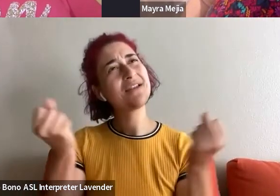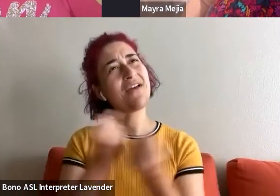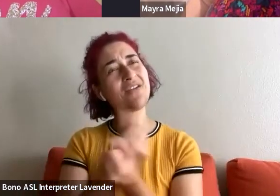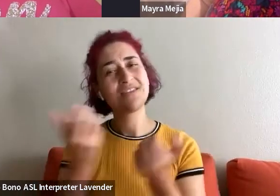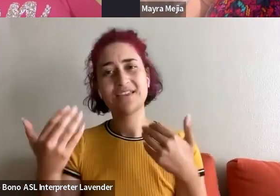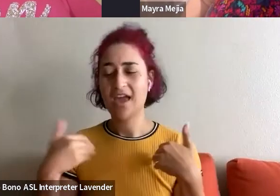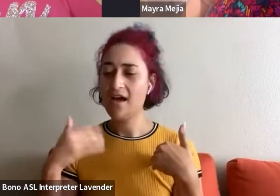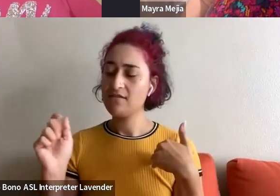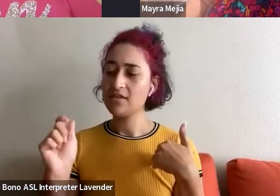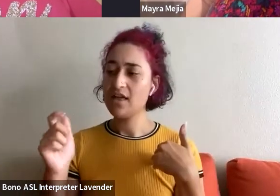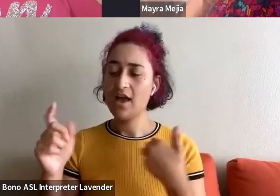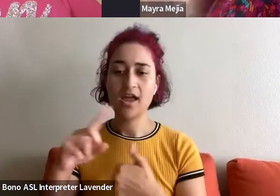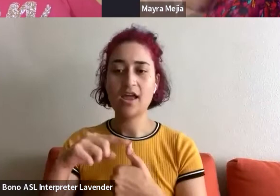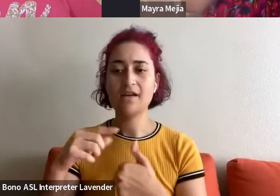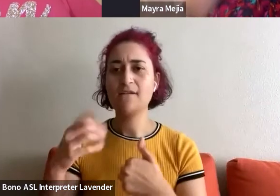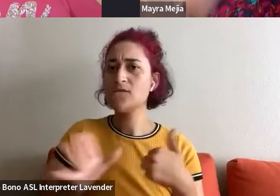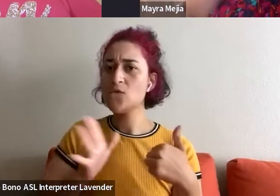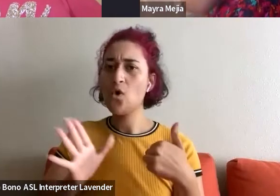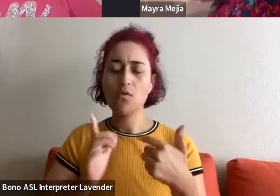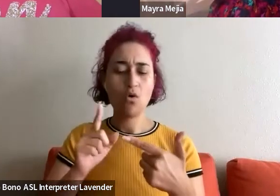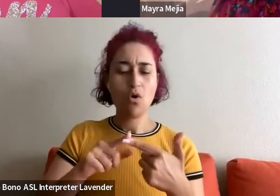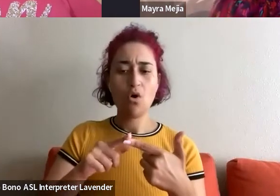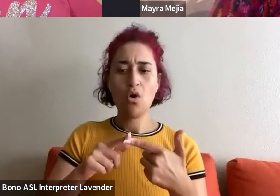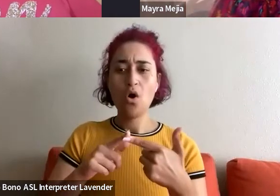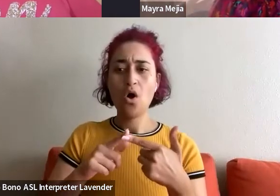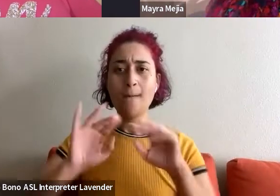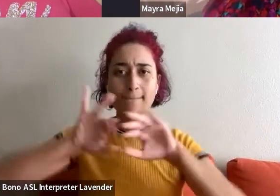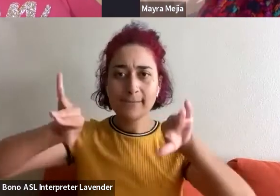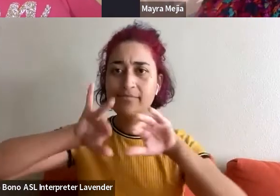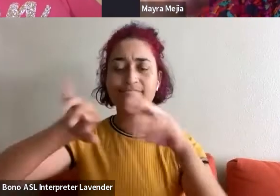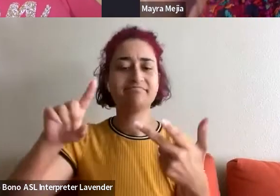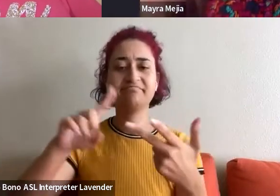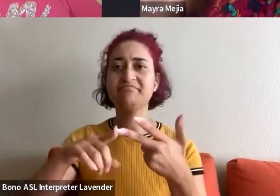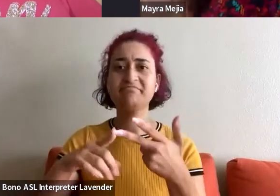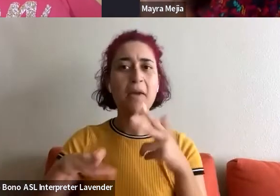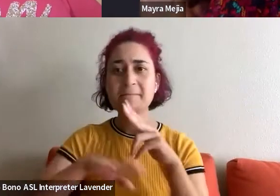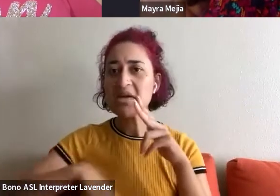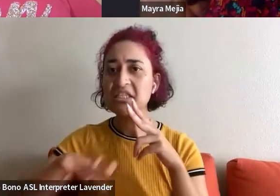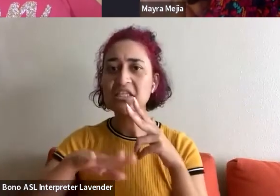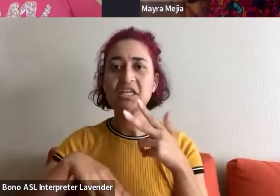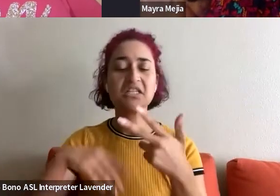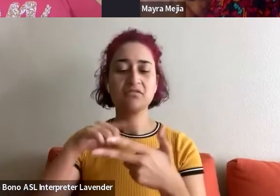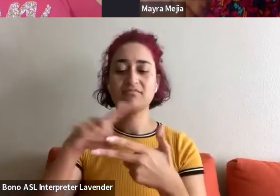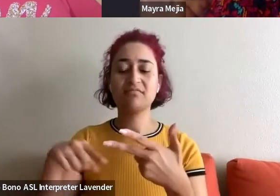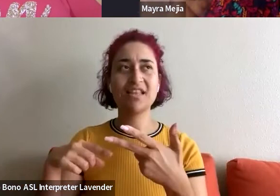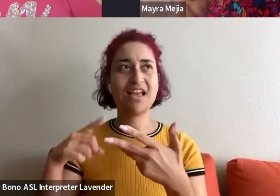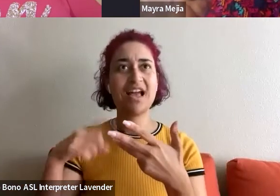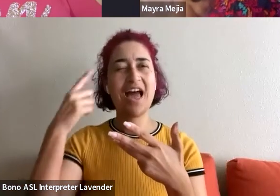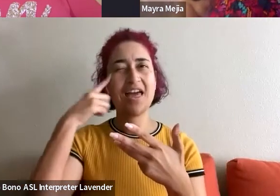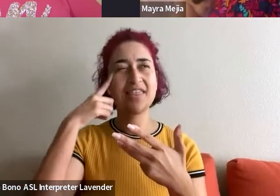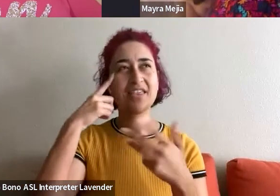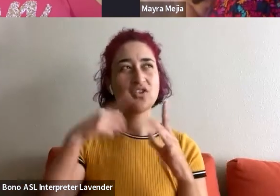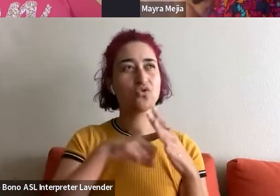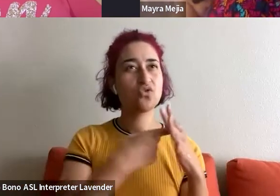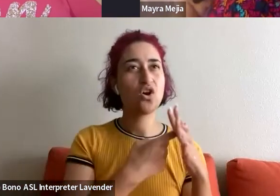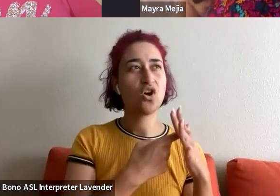have like formal wear, bathing suits, like basics. And I think they go from a size,